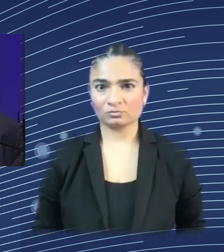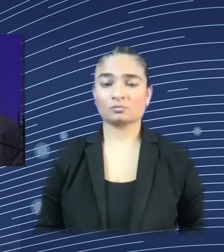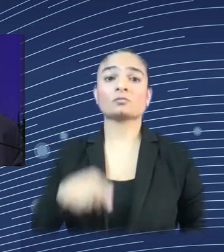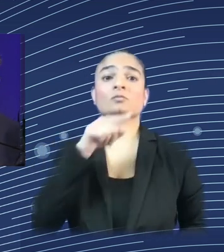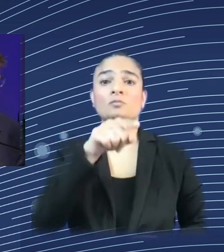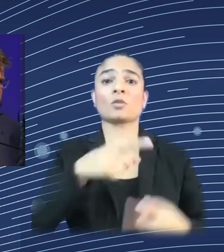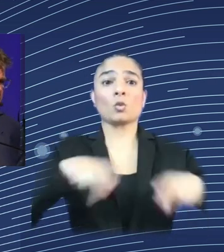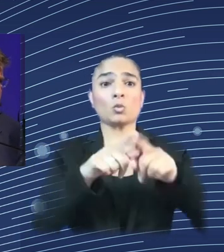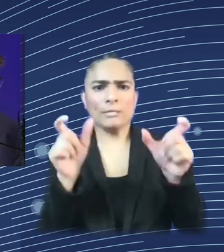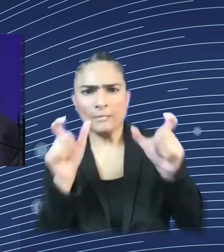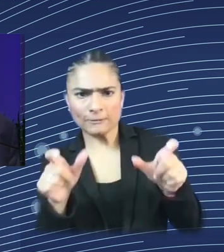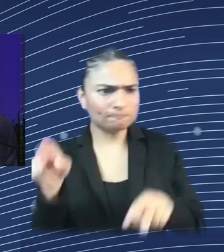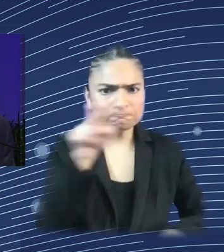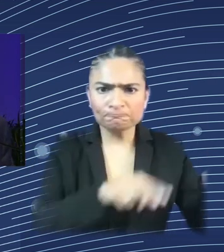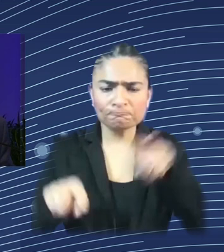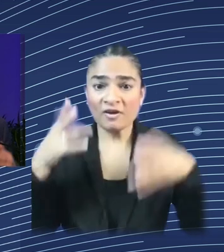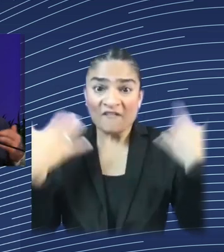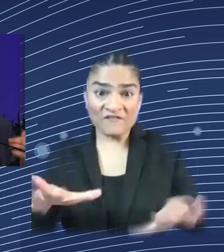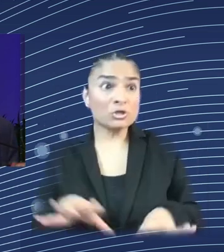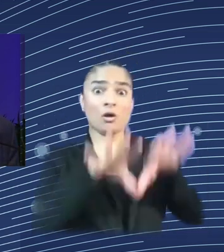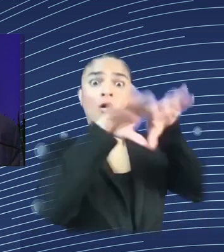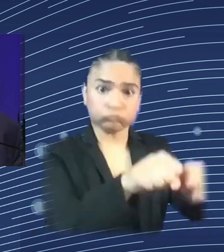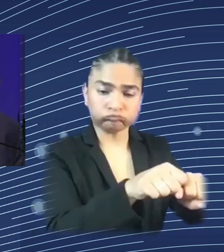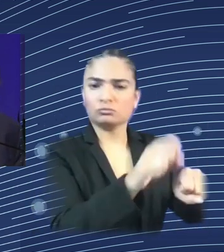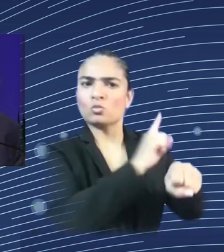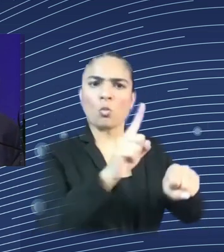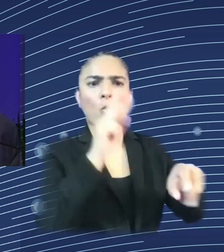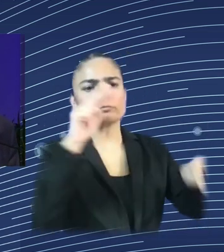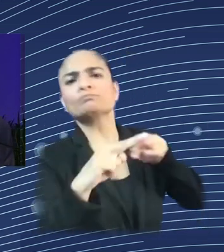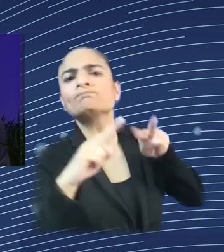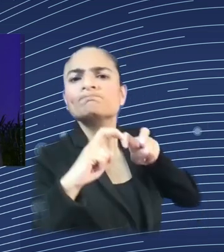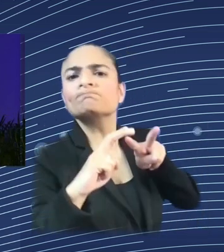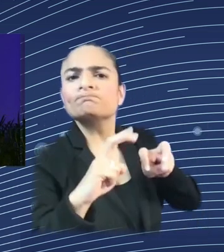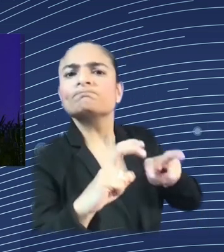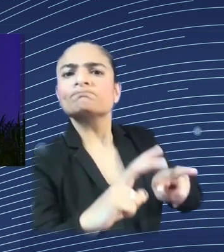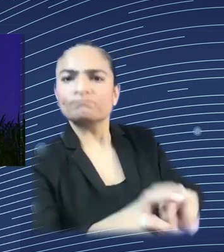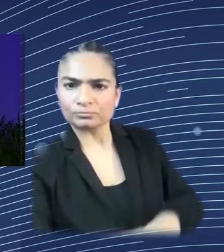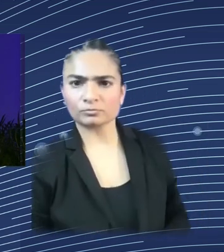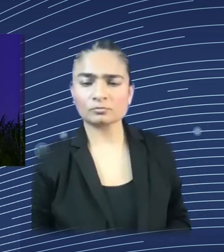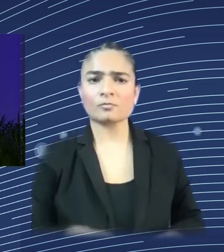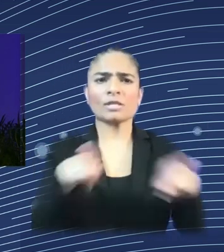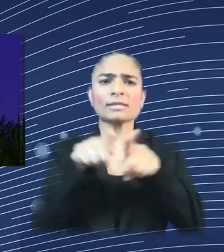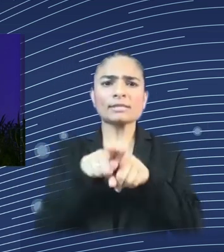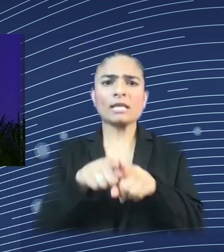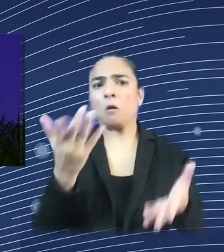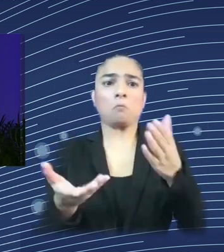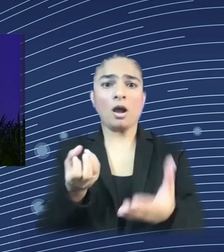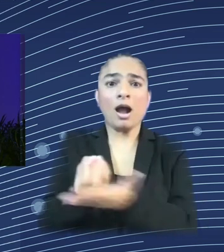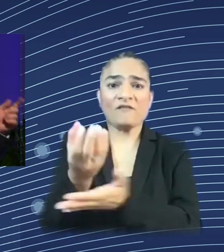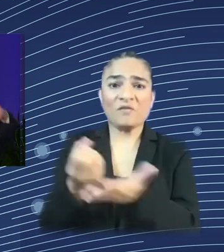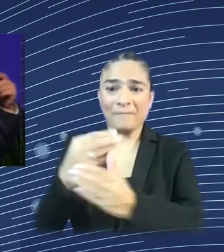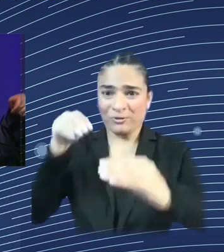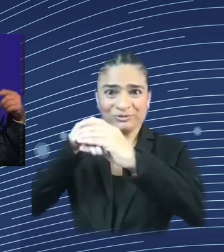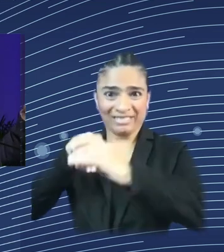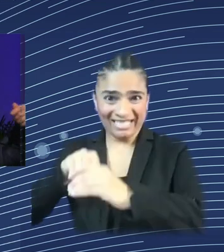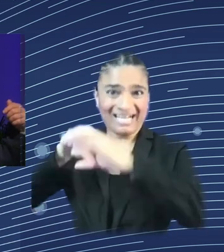legislation by using your data mining techniques and artificial intelligence. So next slide, please. Yes,